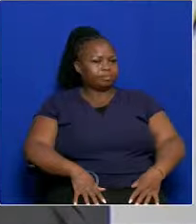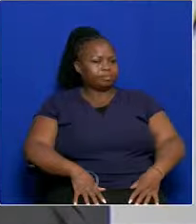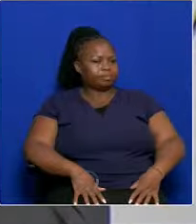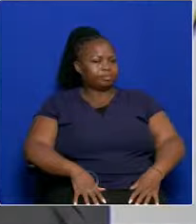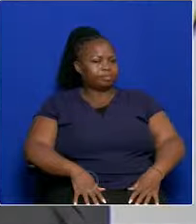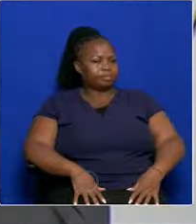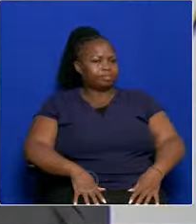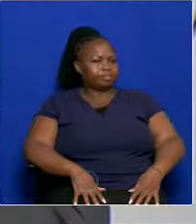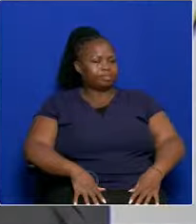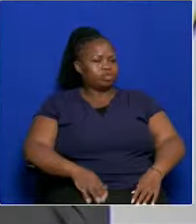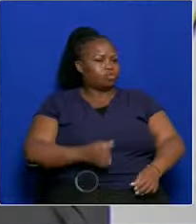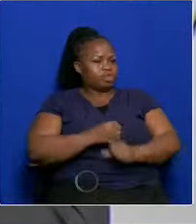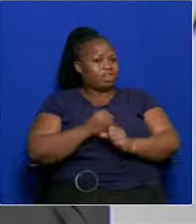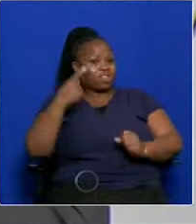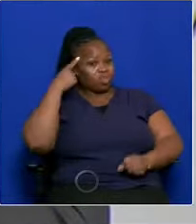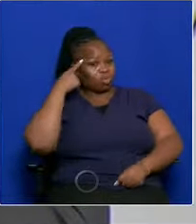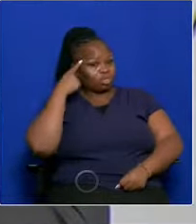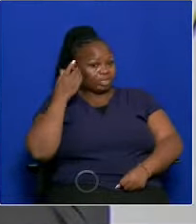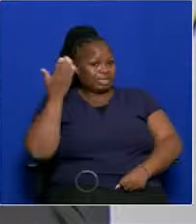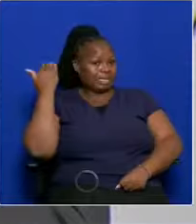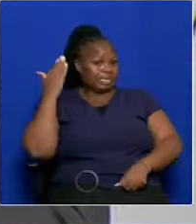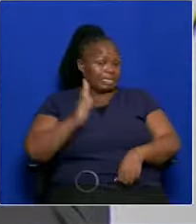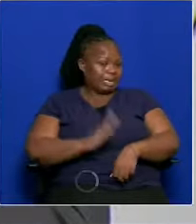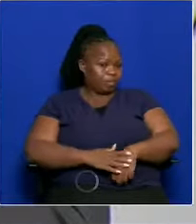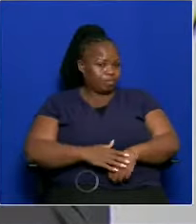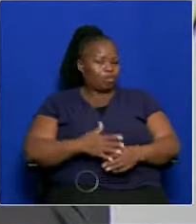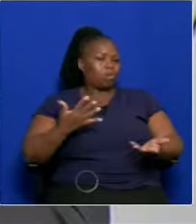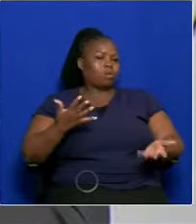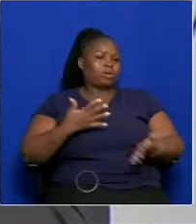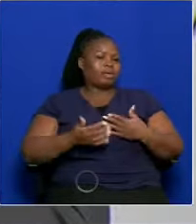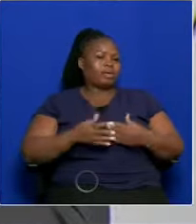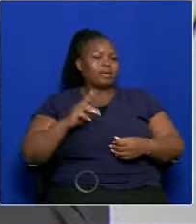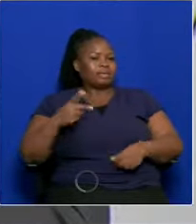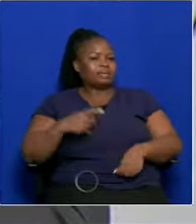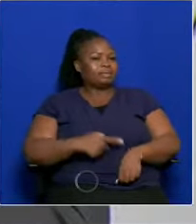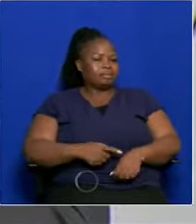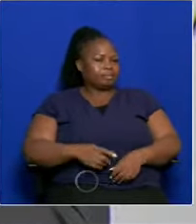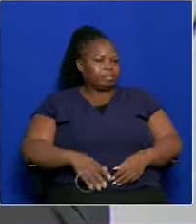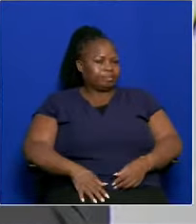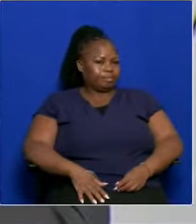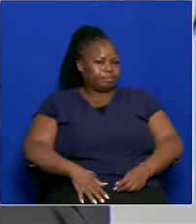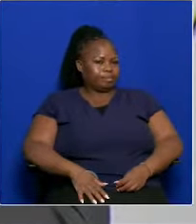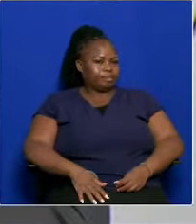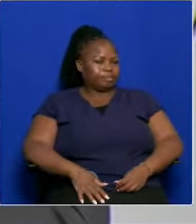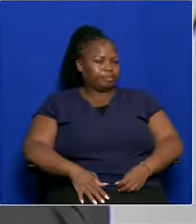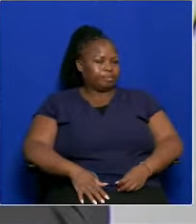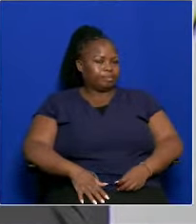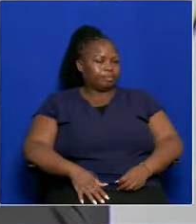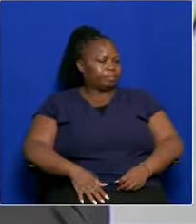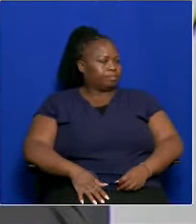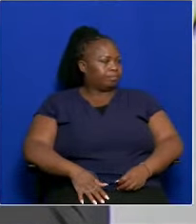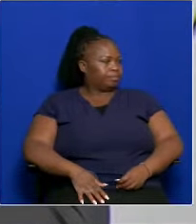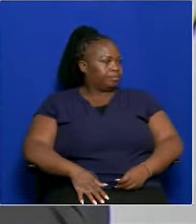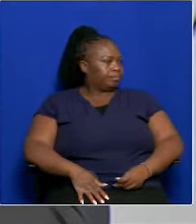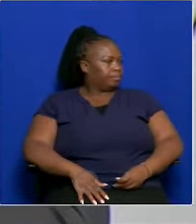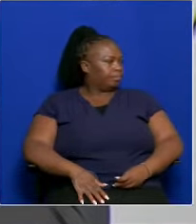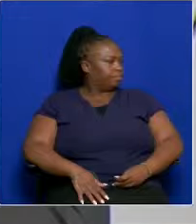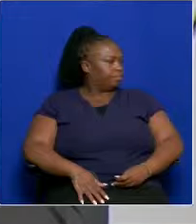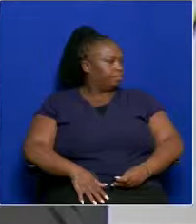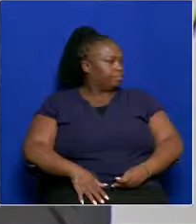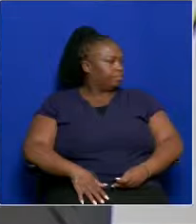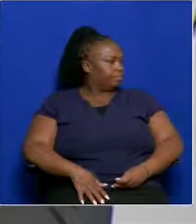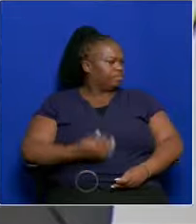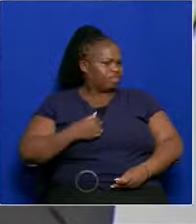profile him at that time? Yes. Or any other time, for that matter? Yeah, I thought we were talking